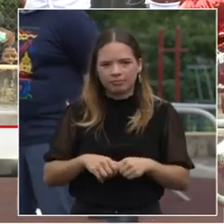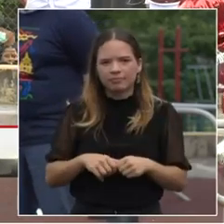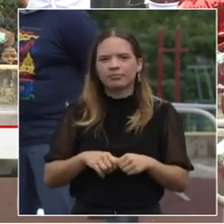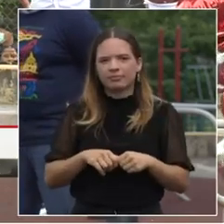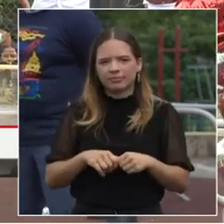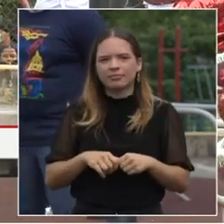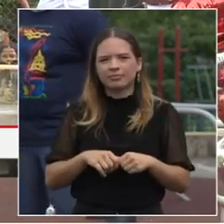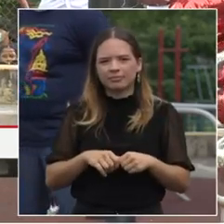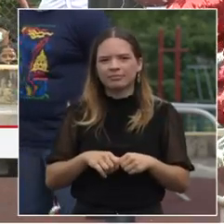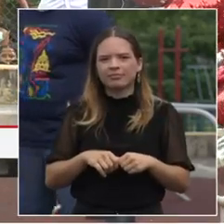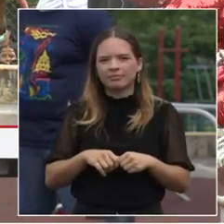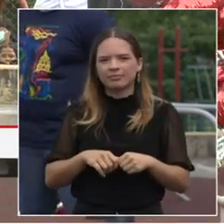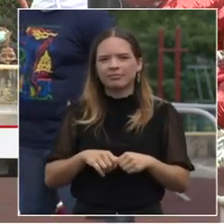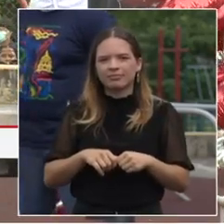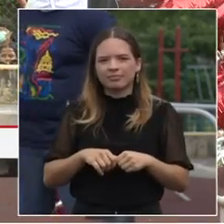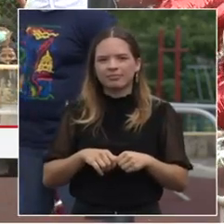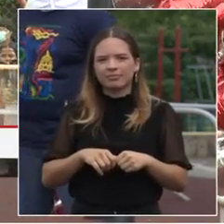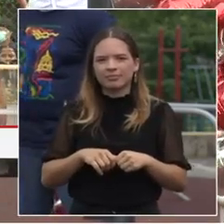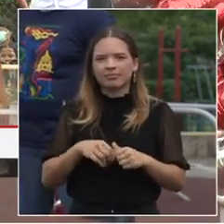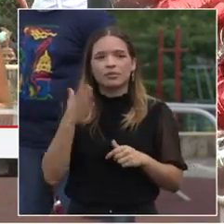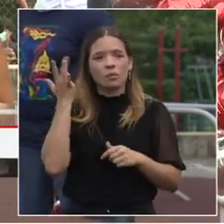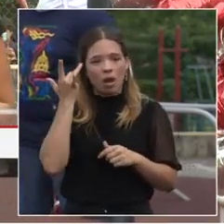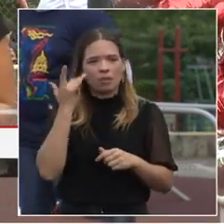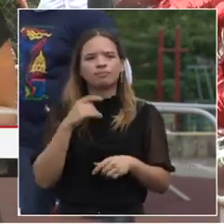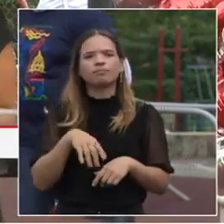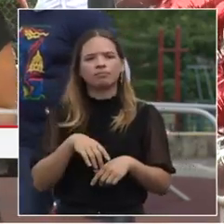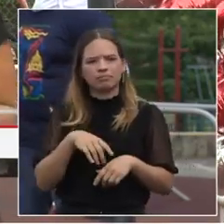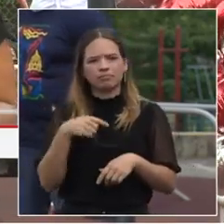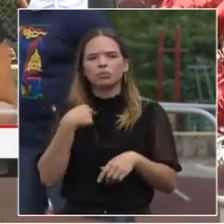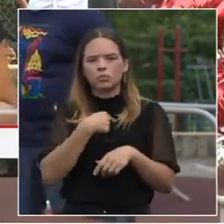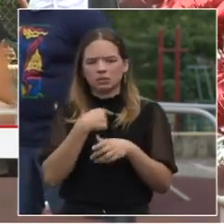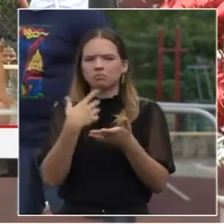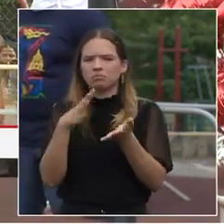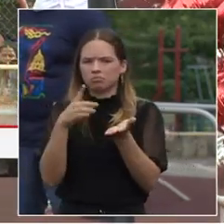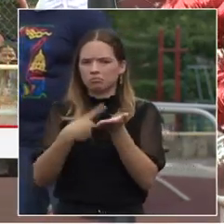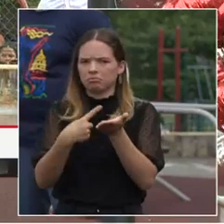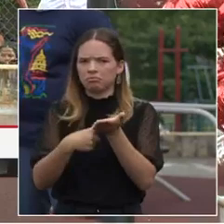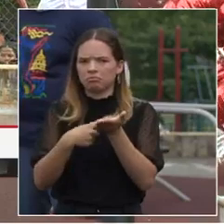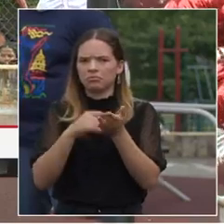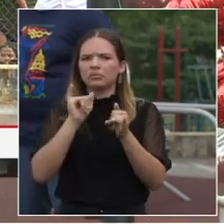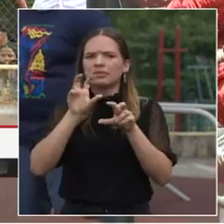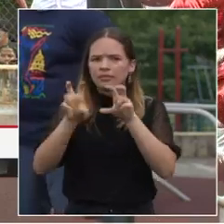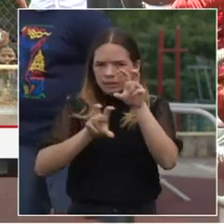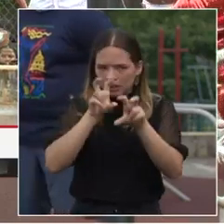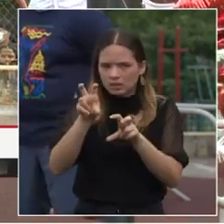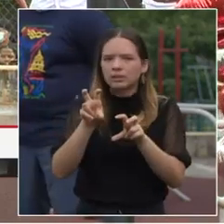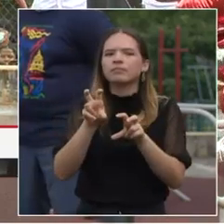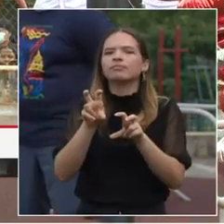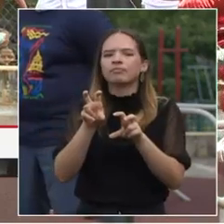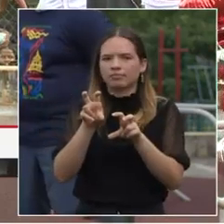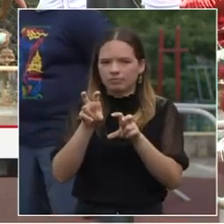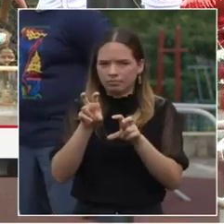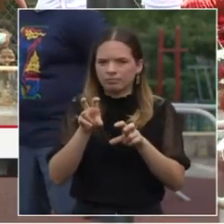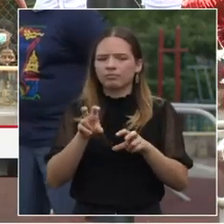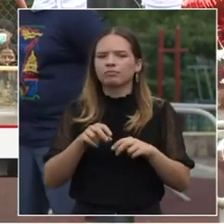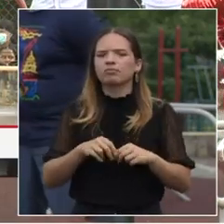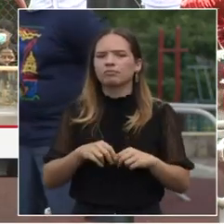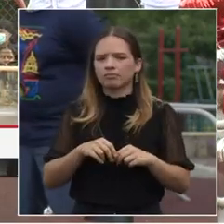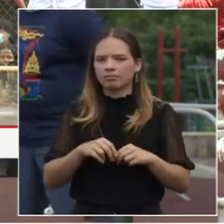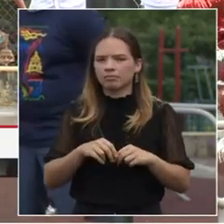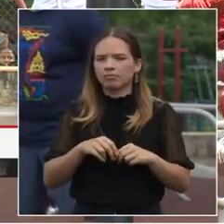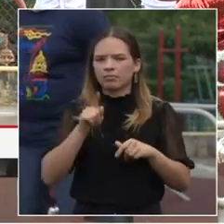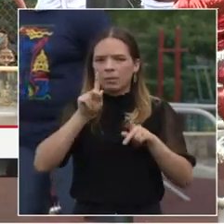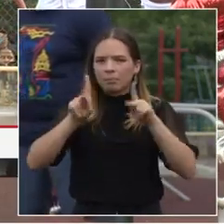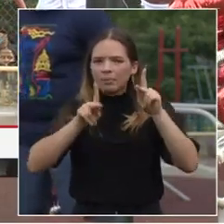I've previously spoken about some of those investments and people of all ages, and